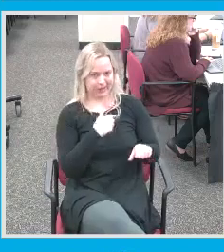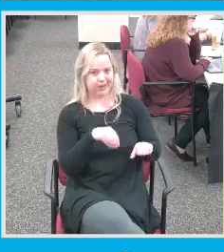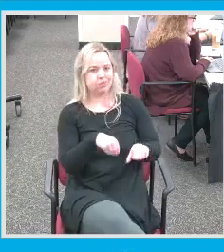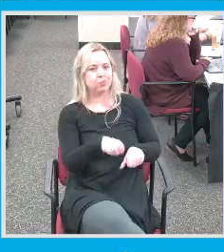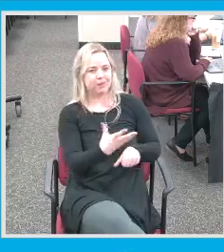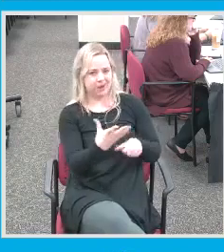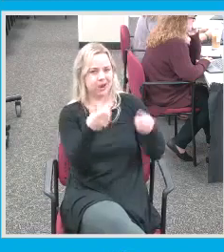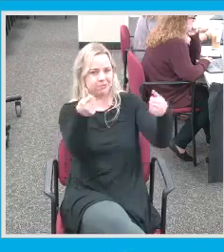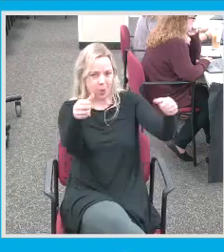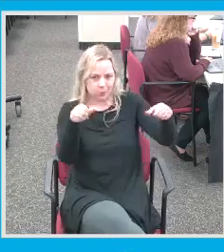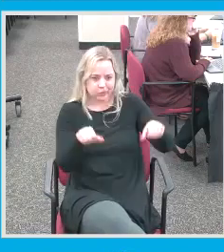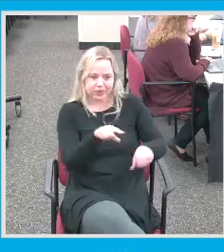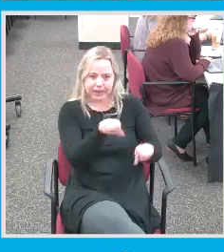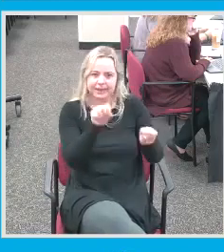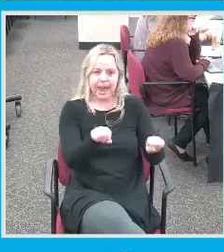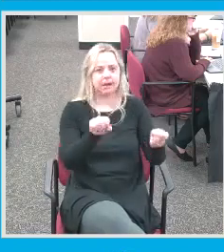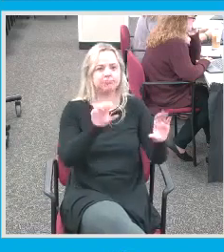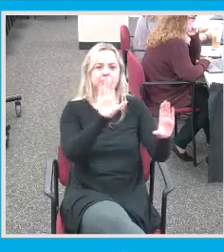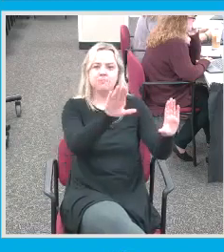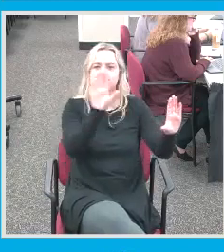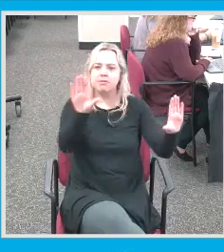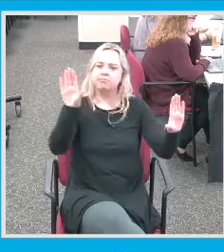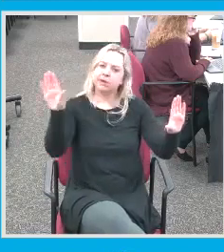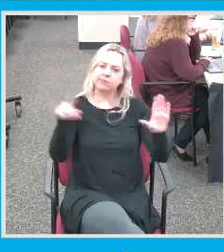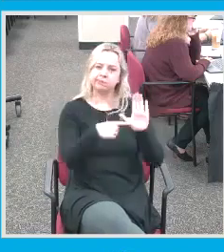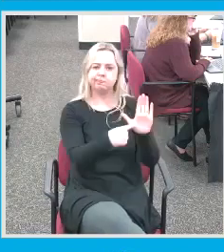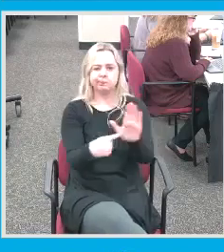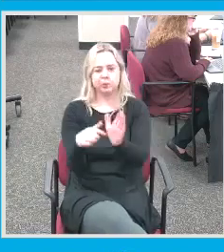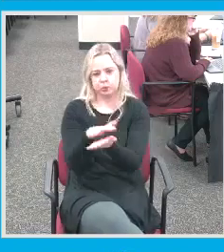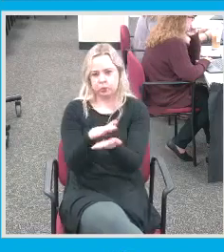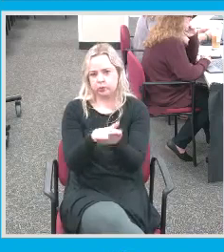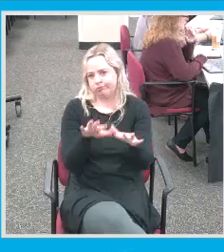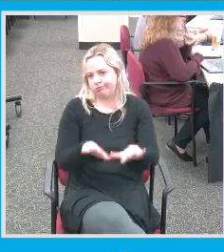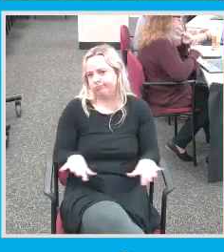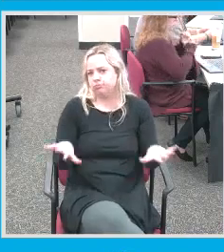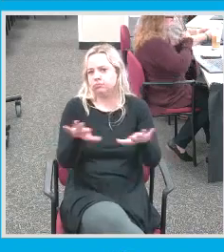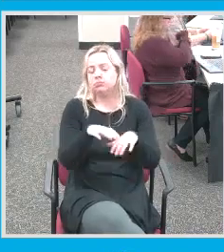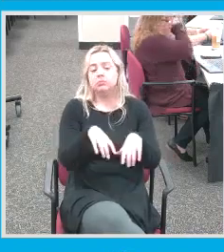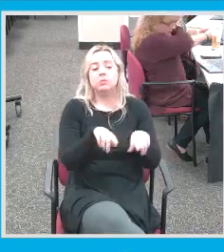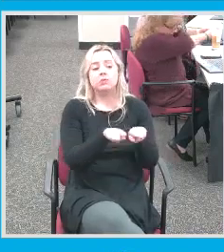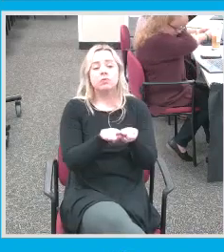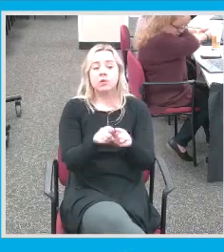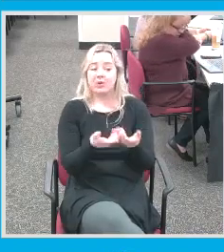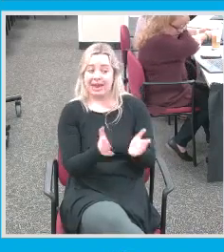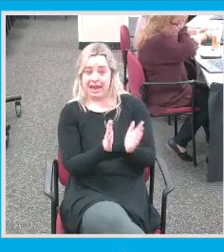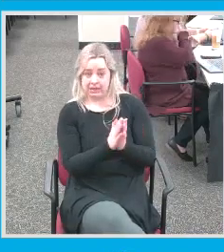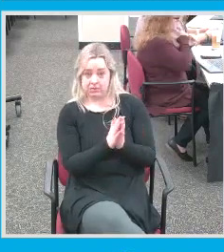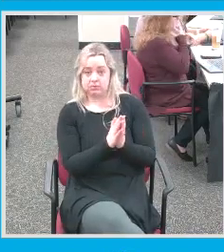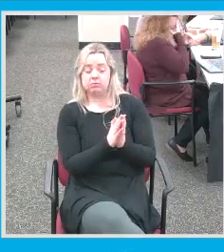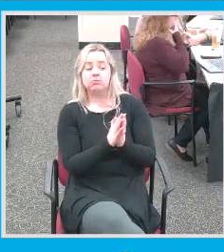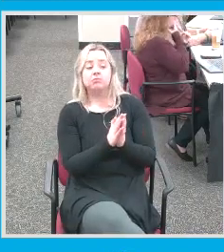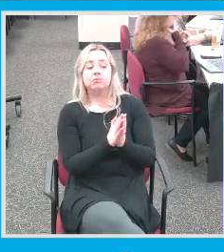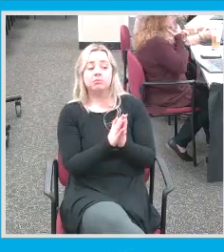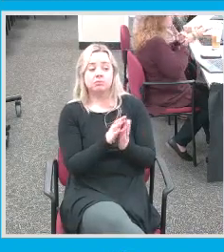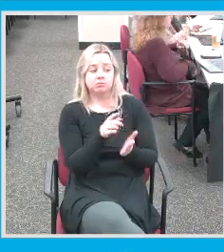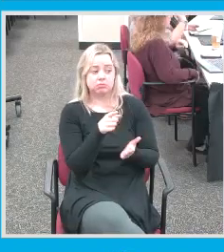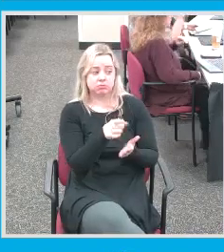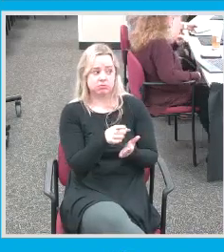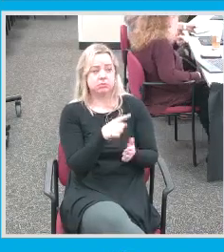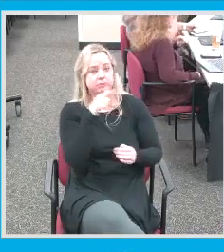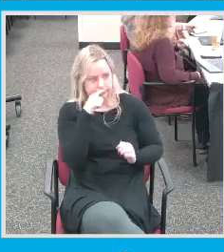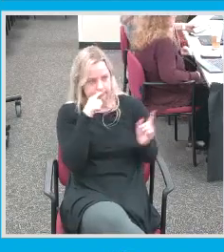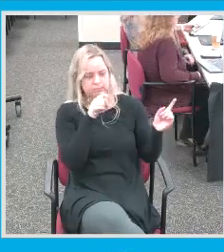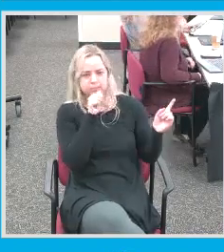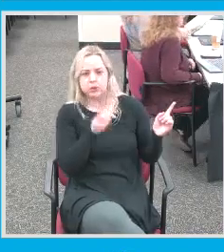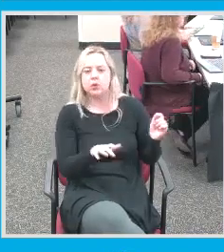able to hang those and present those in their schools. We also asked them to host different